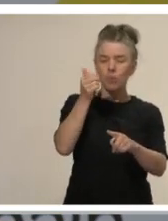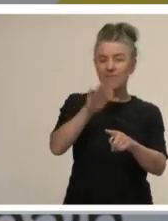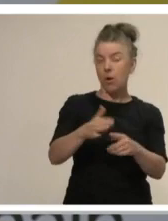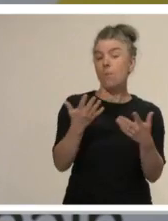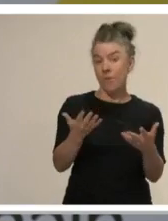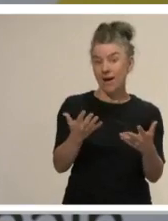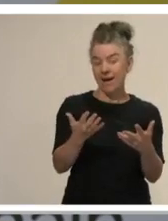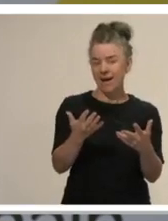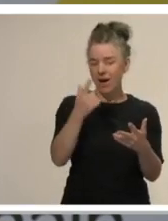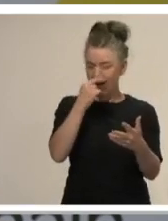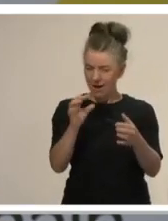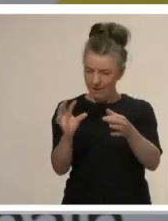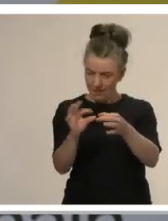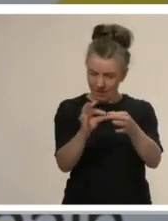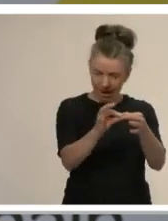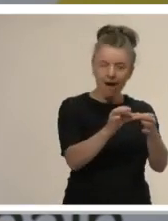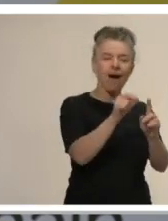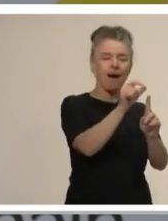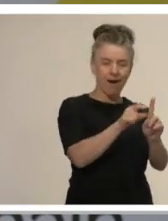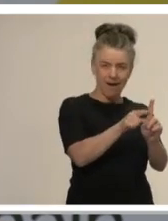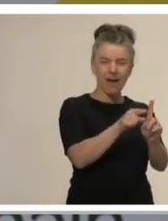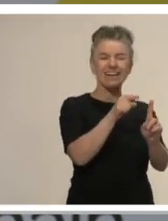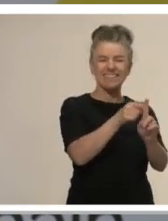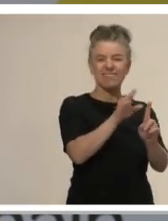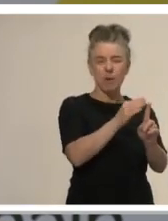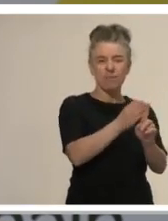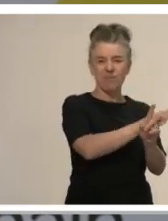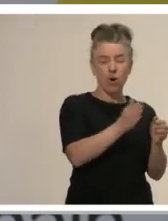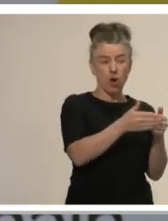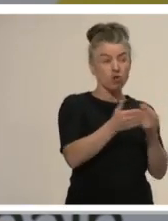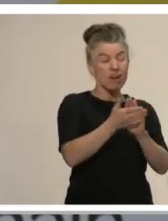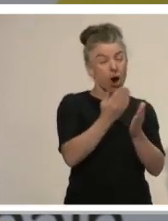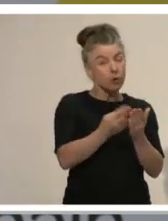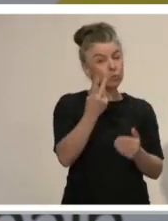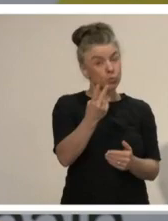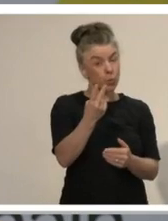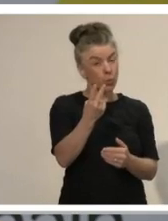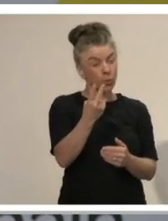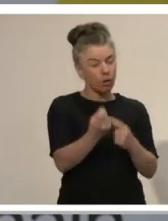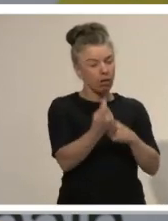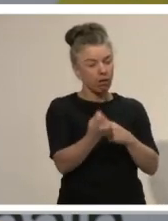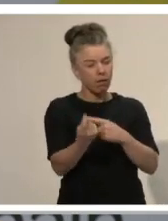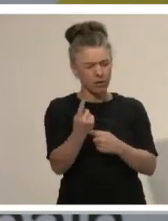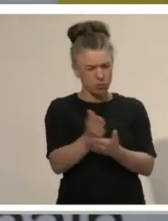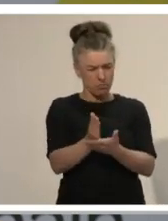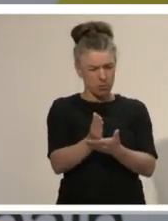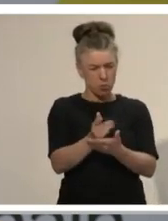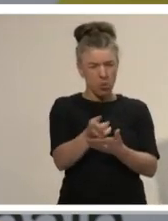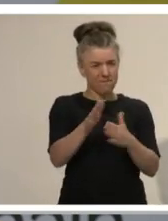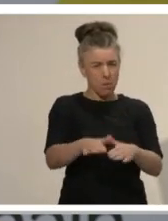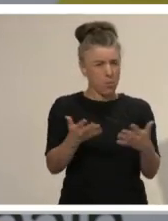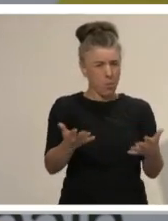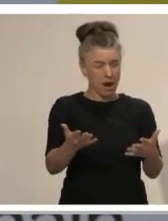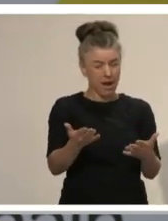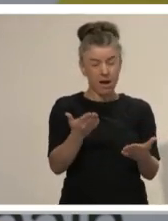the route back to infection, which was pre-lockdown. So we're down to just a couple where it's not necessarily clear, and those we may